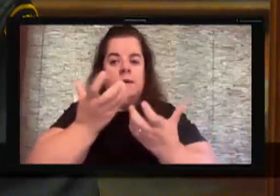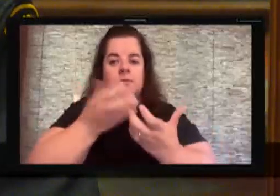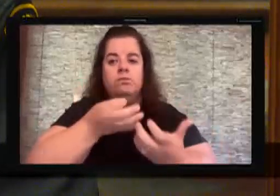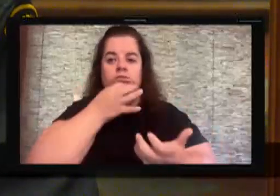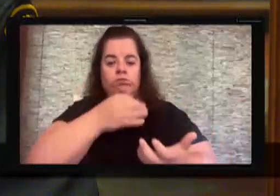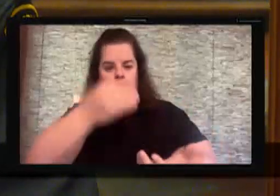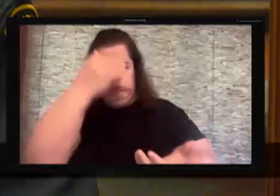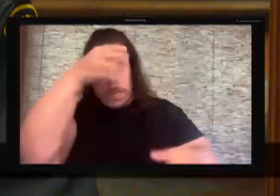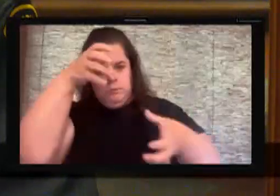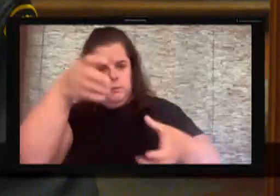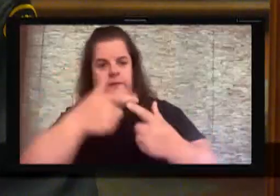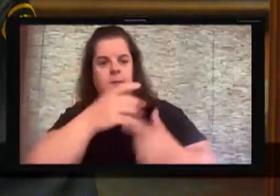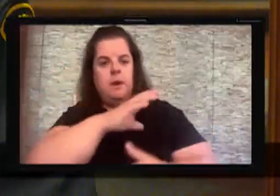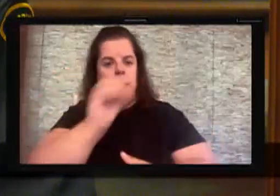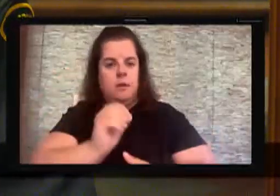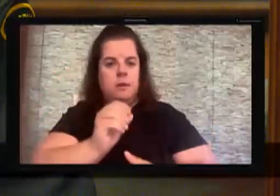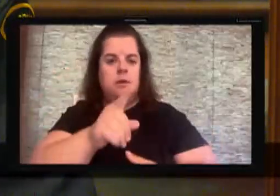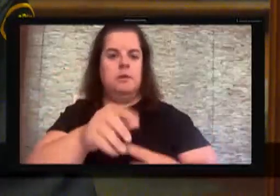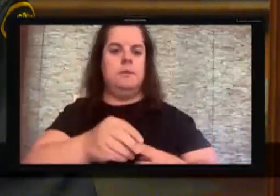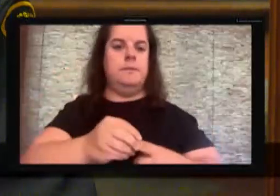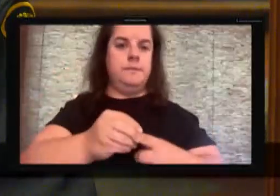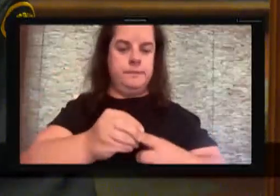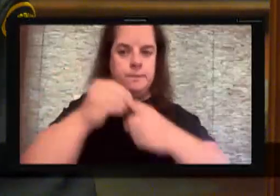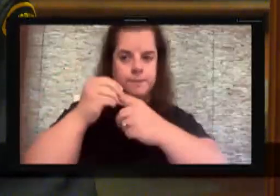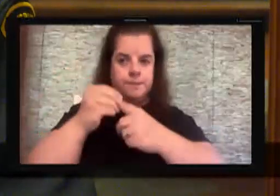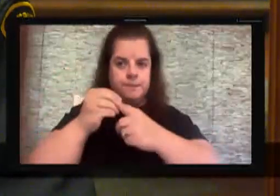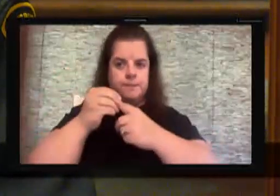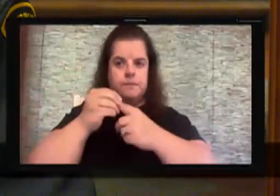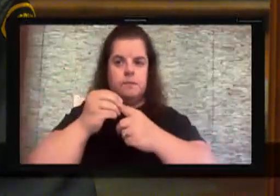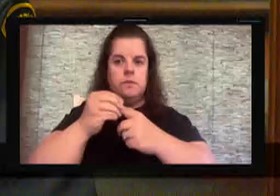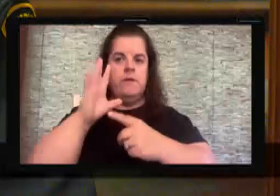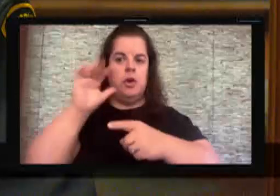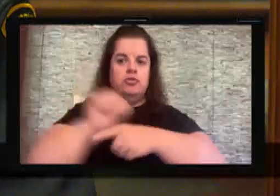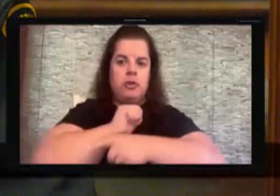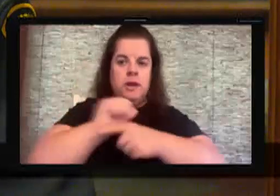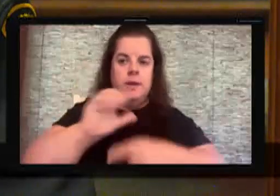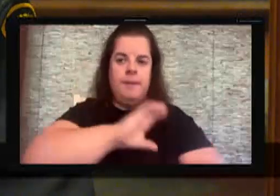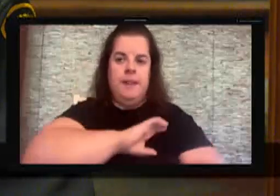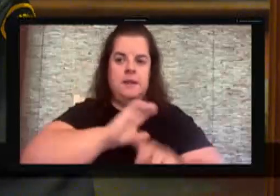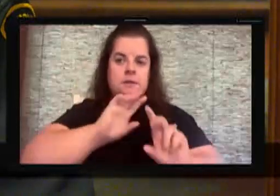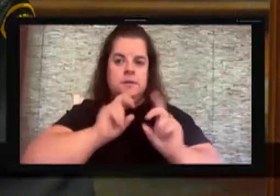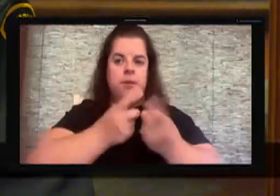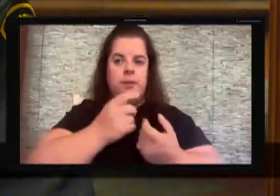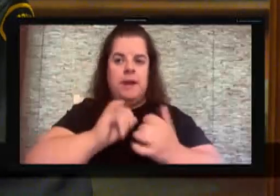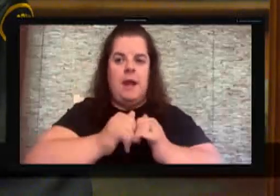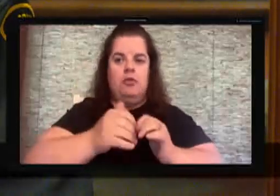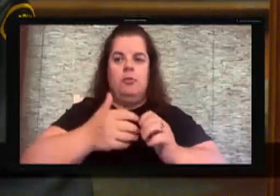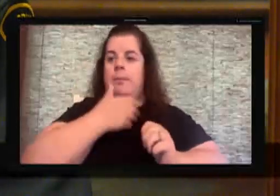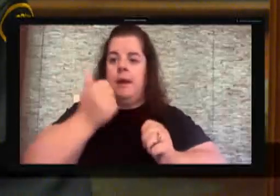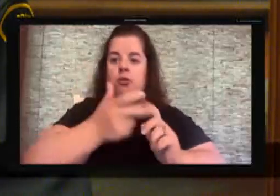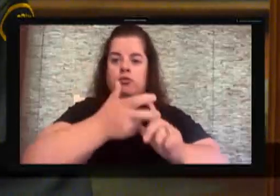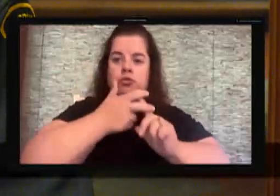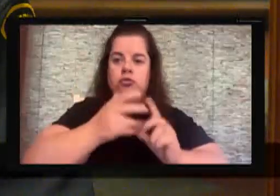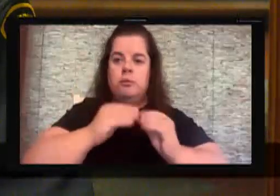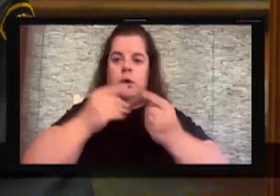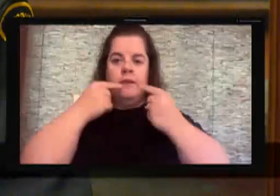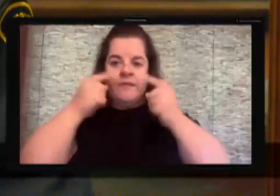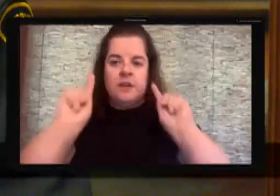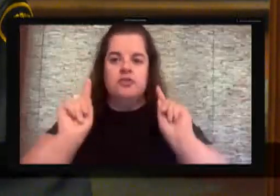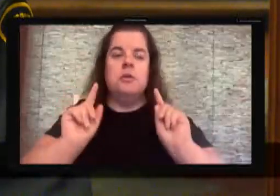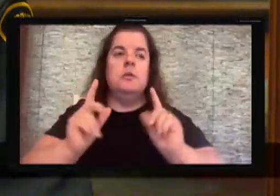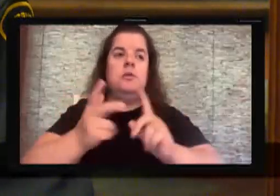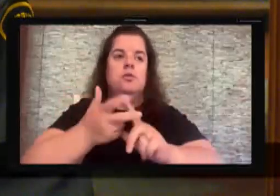company that specializes in training police departments how to better recruit, more efficiently recruit the